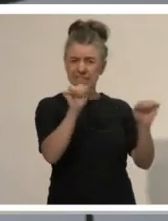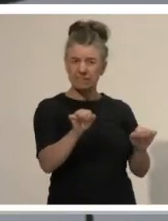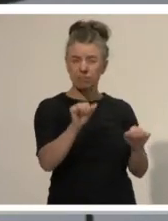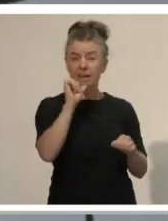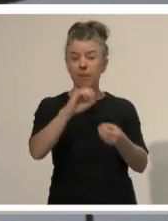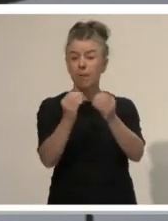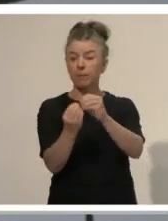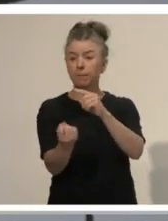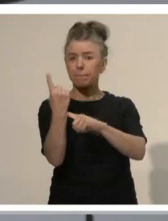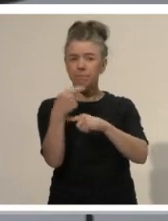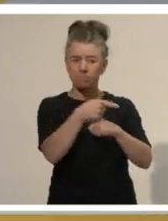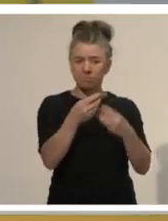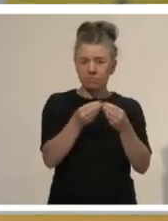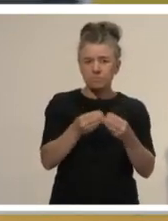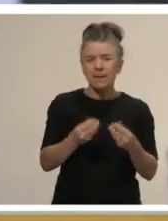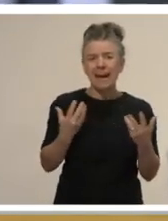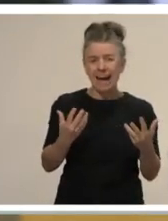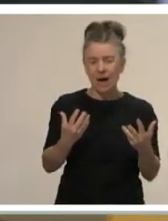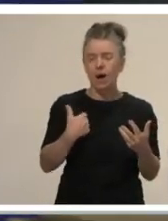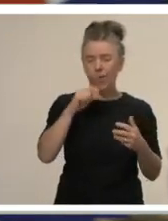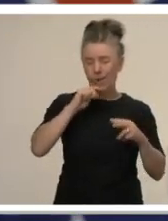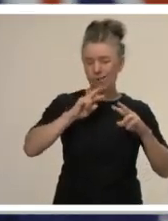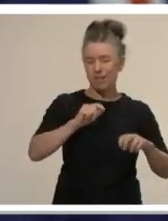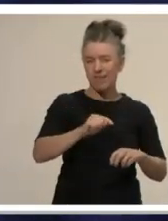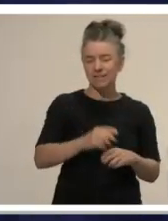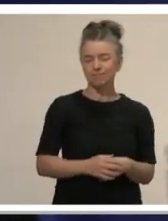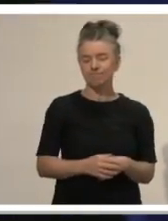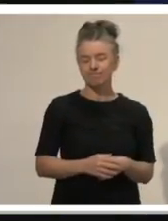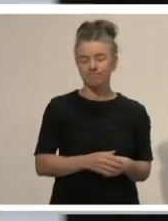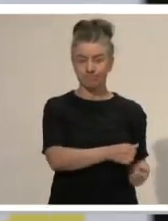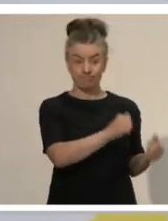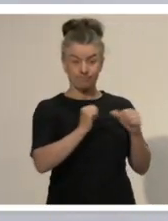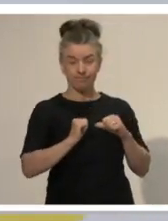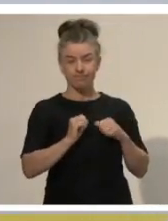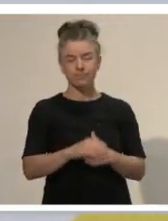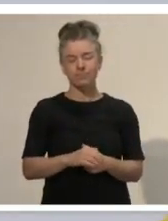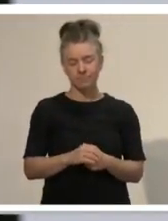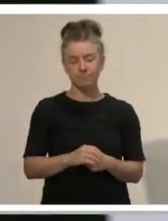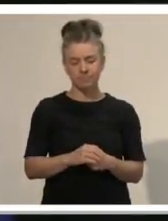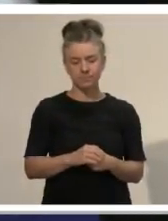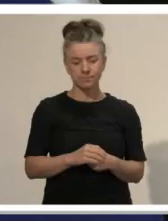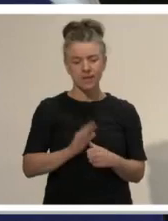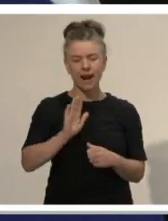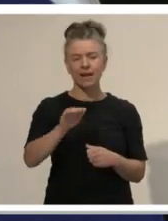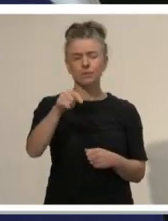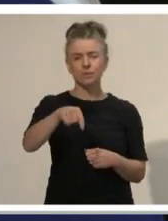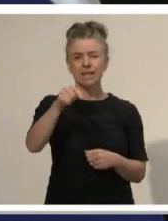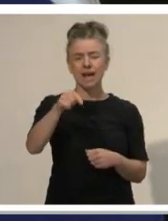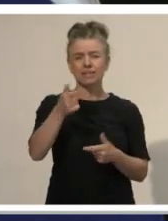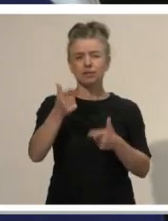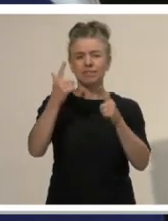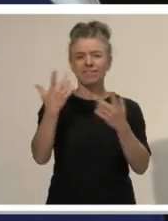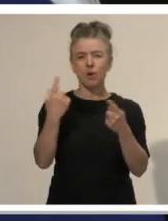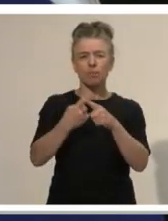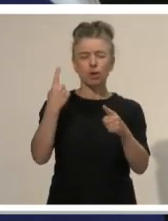Minister. Thank you, Dr. Bloomfield. Later today, the Director of Civil Defence Emergency Management, Sarah Stewart-Black, will give an update on what our